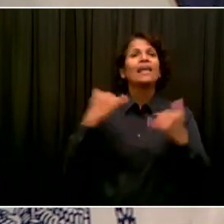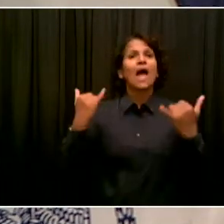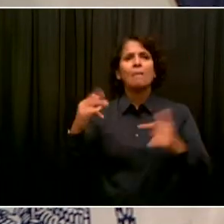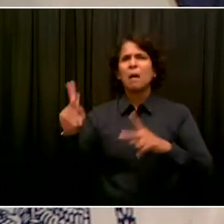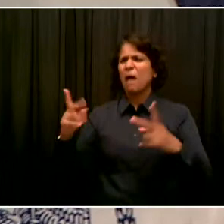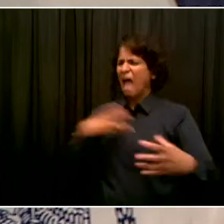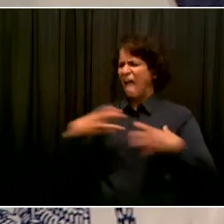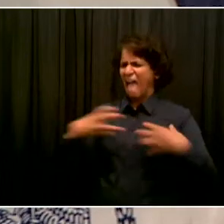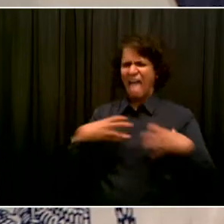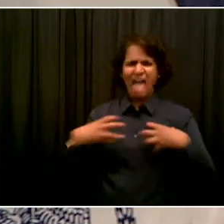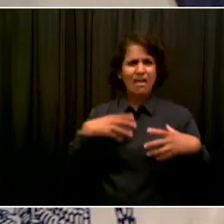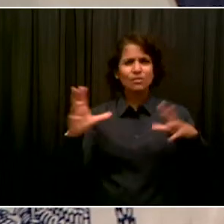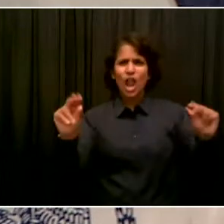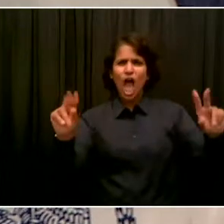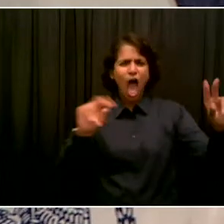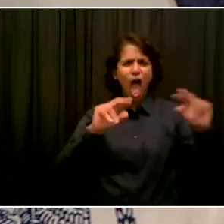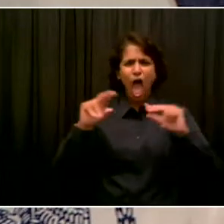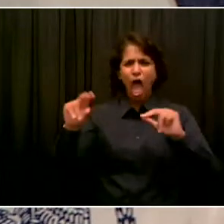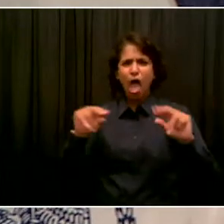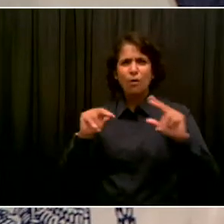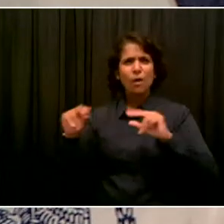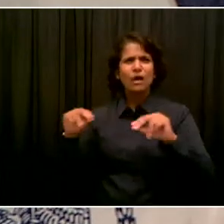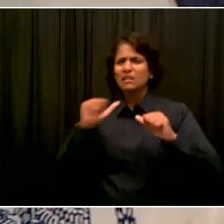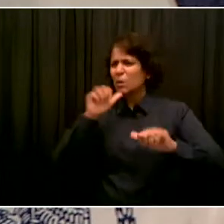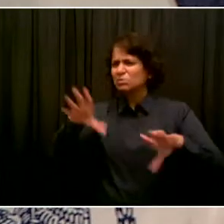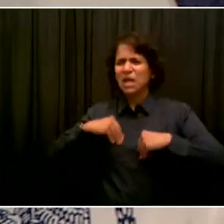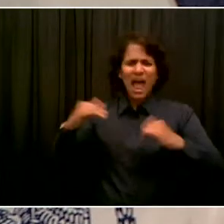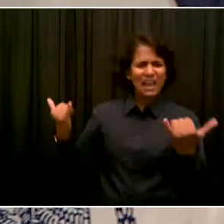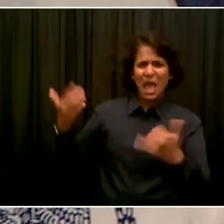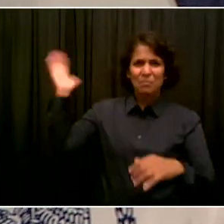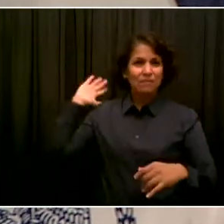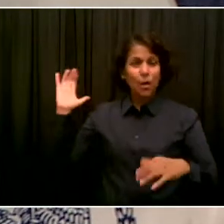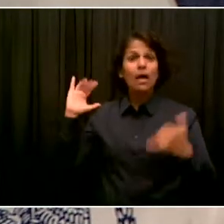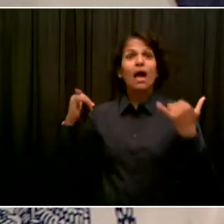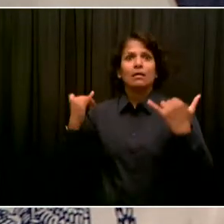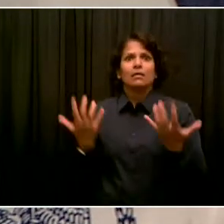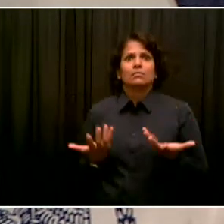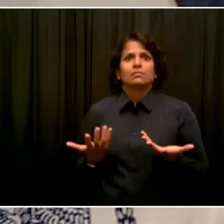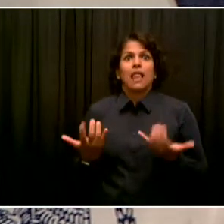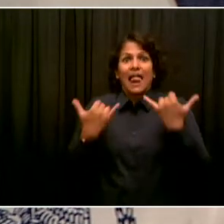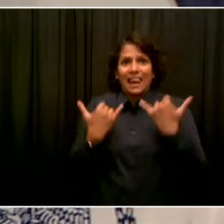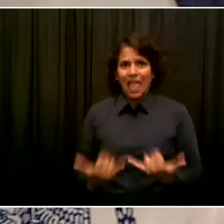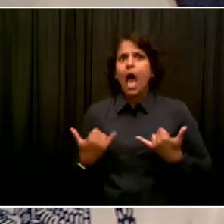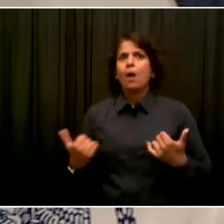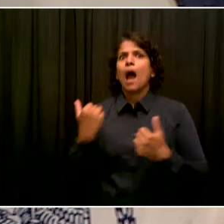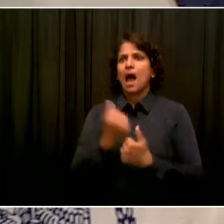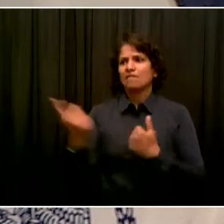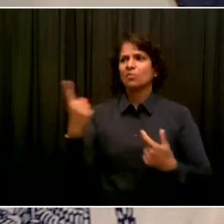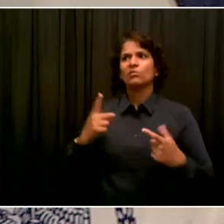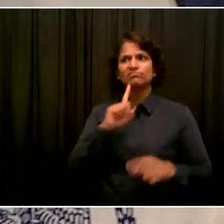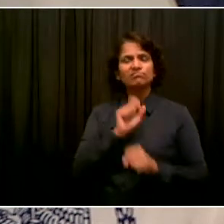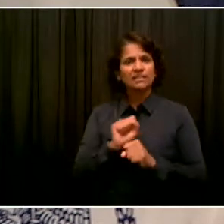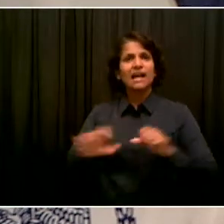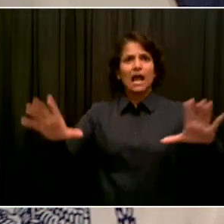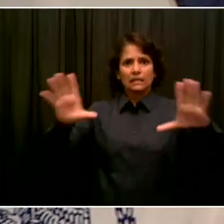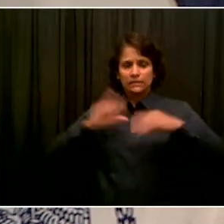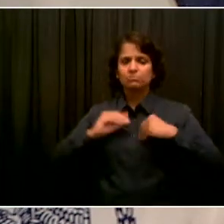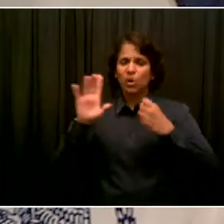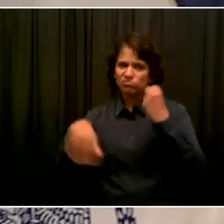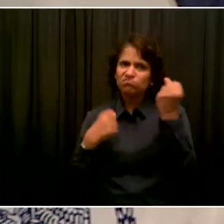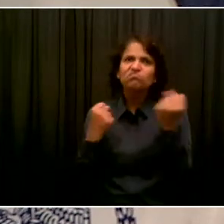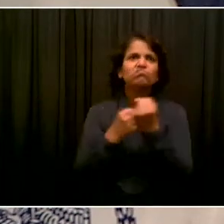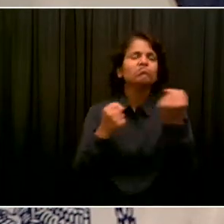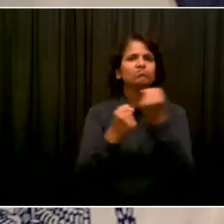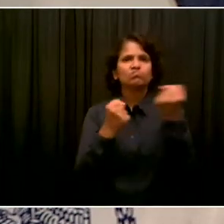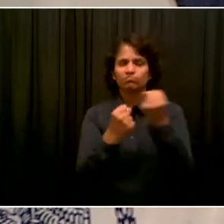it. And in fact, it's now something that is very, very intensely supported by New Yorkers. New Yorkers believe